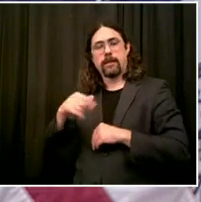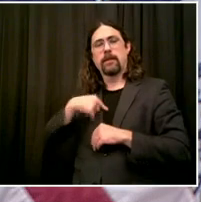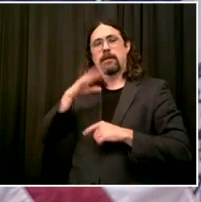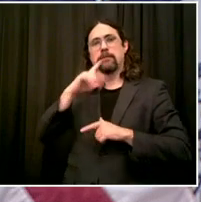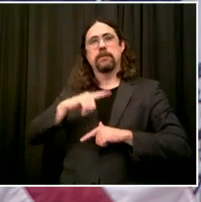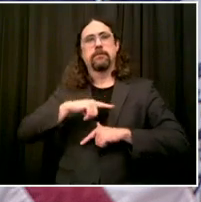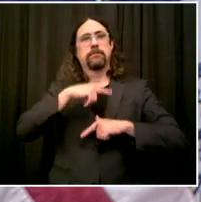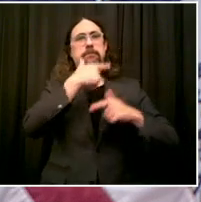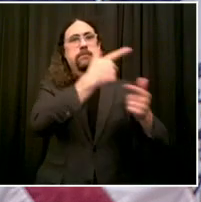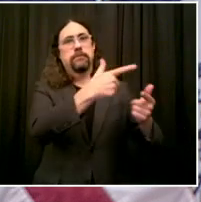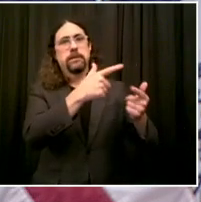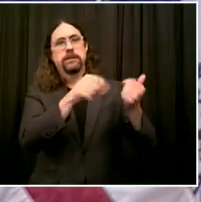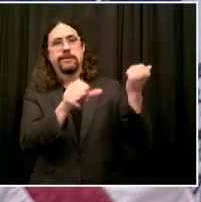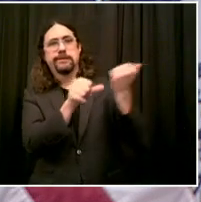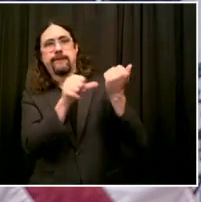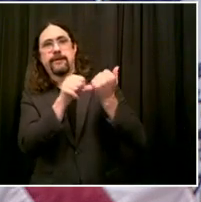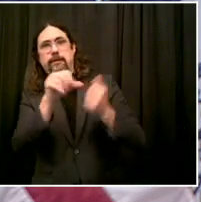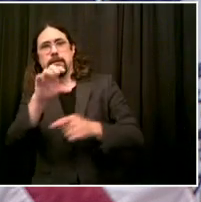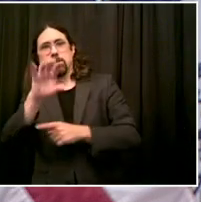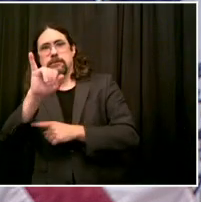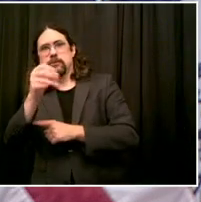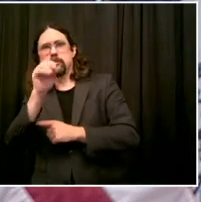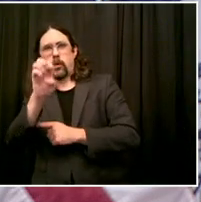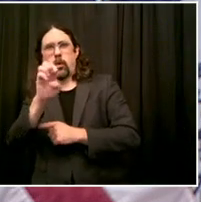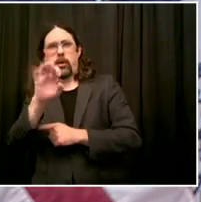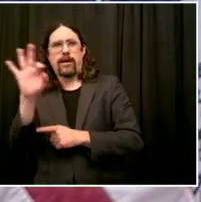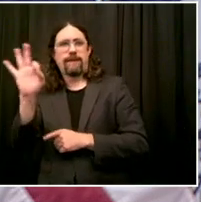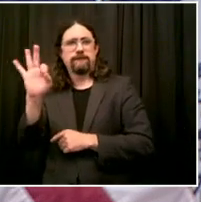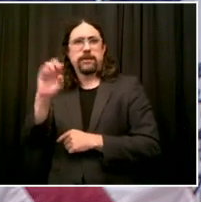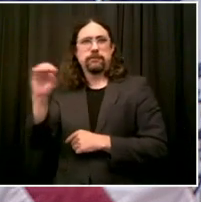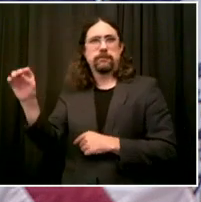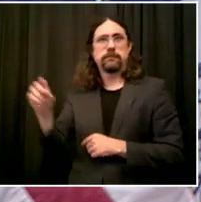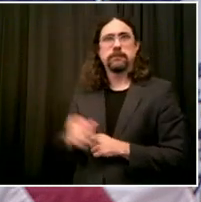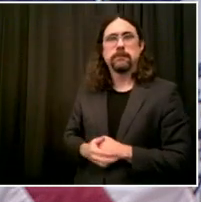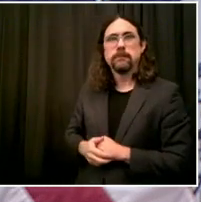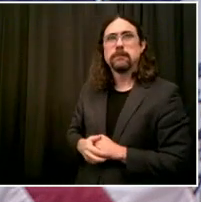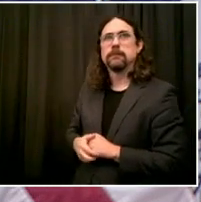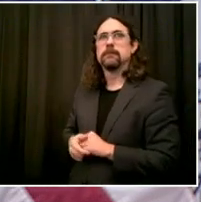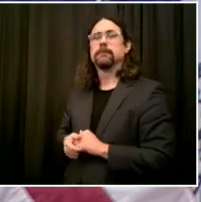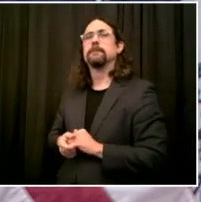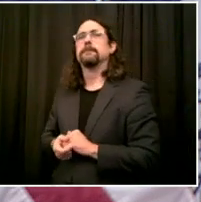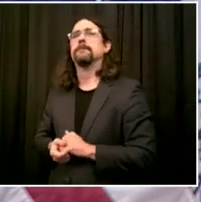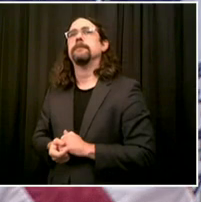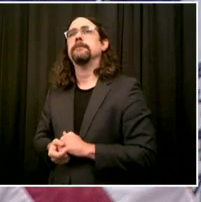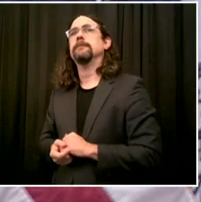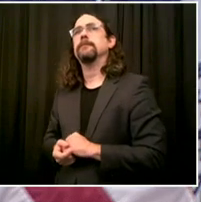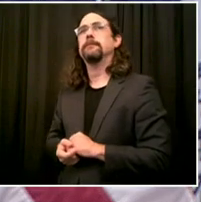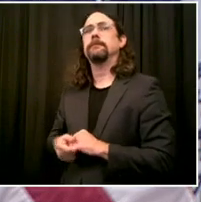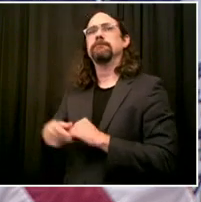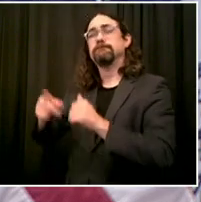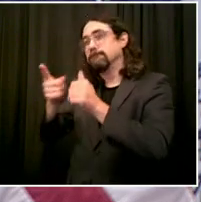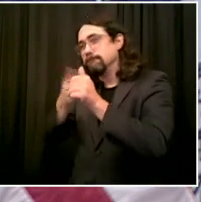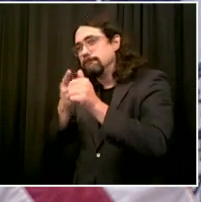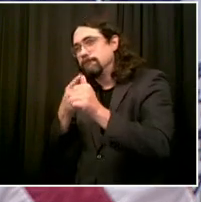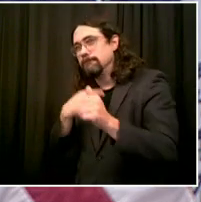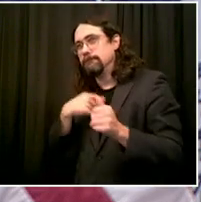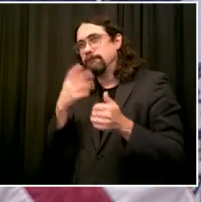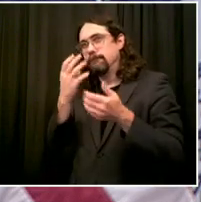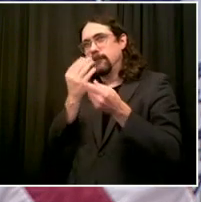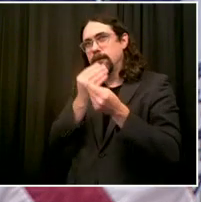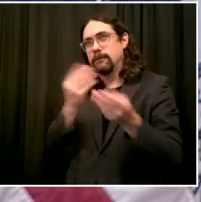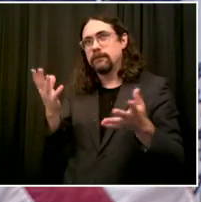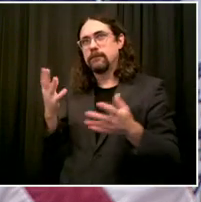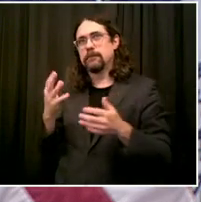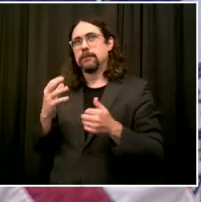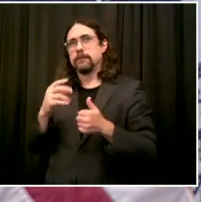But Sydney, I want to see not only the public service announcements and the social media effort that the FDNY will do. I definitely want to